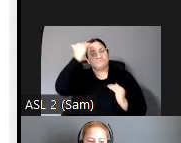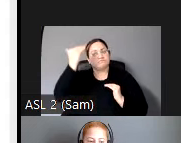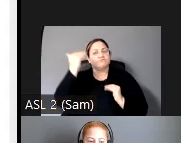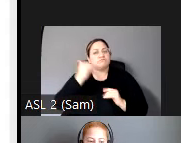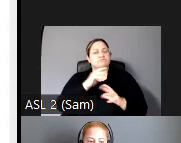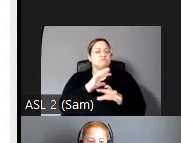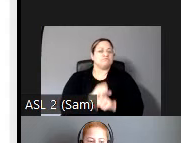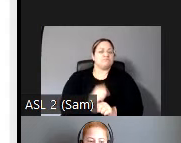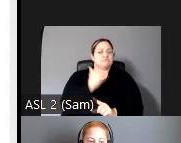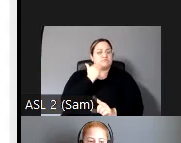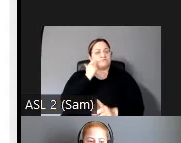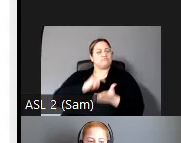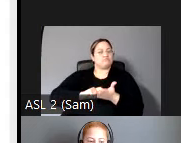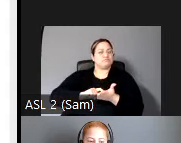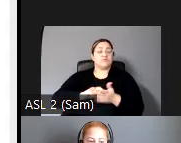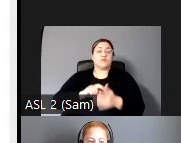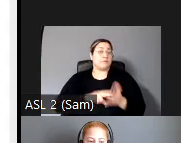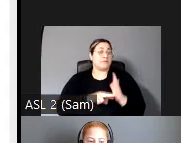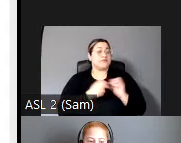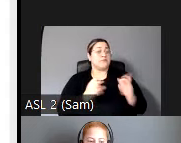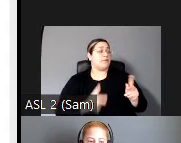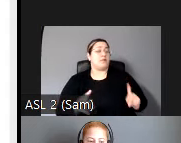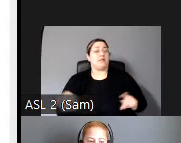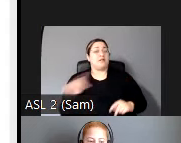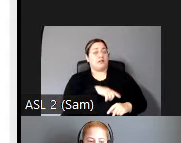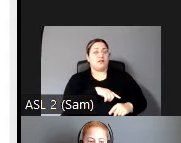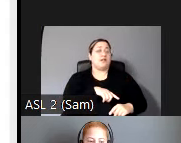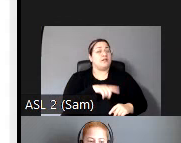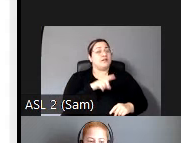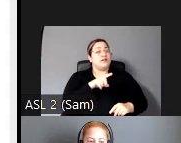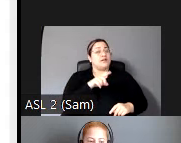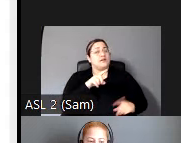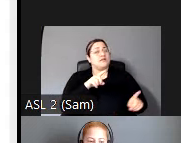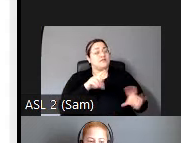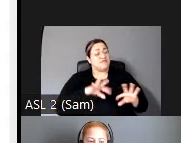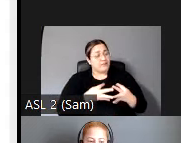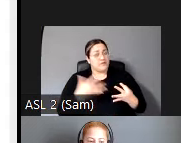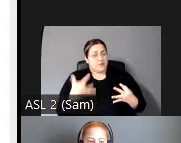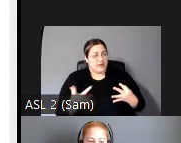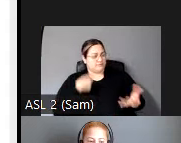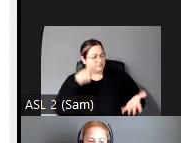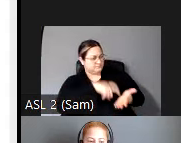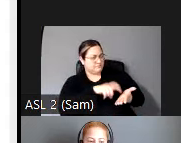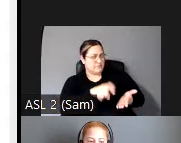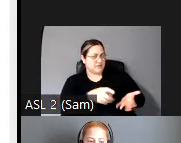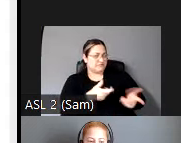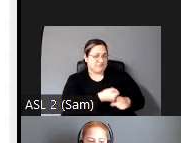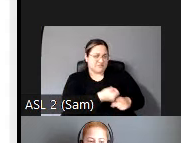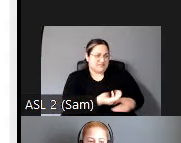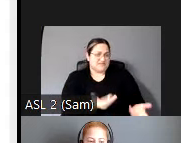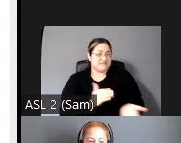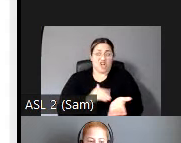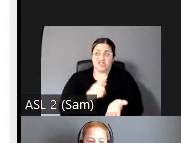themselves. In Ontario, we do have mental capacity assessors, which are private pay kind